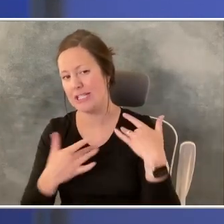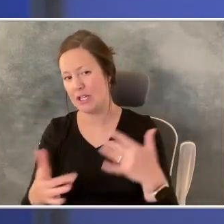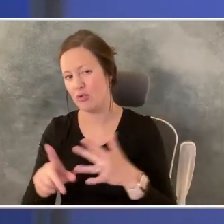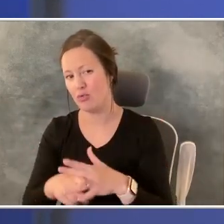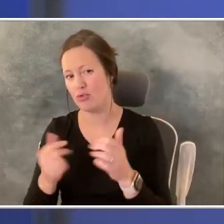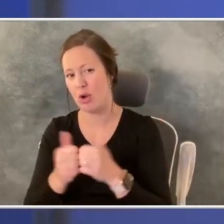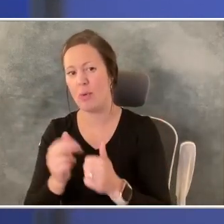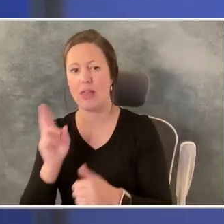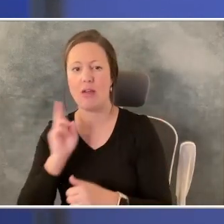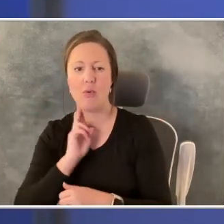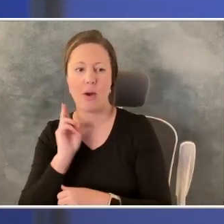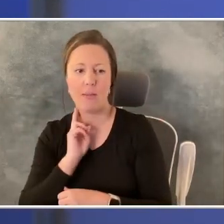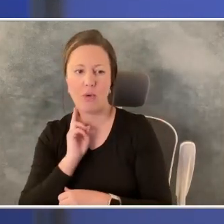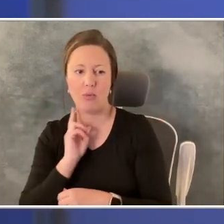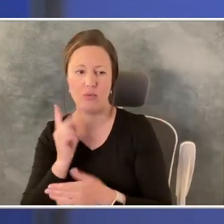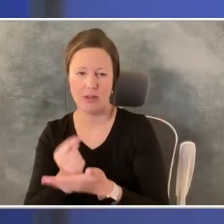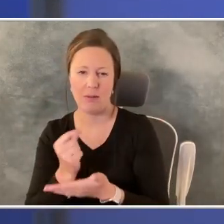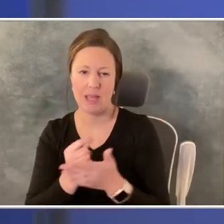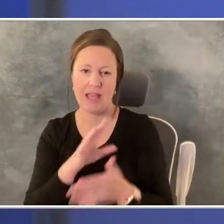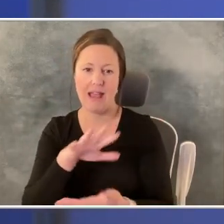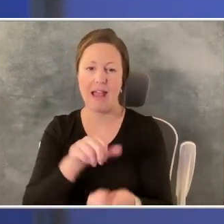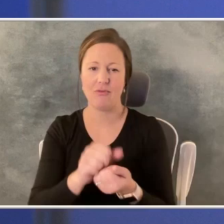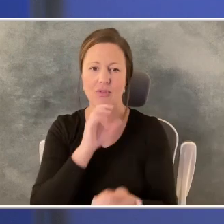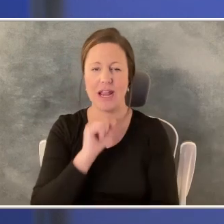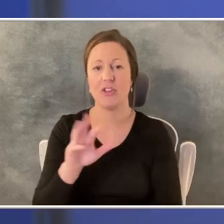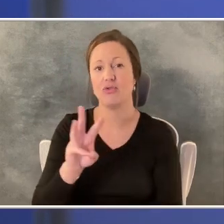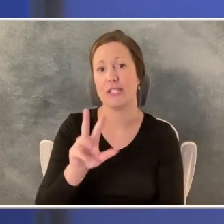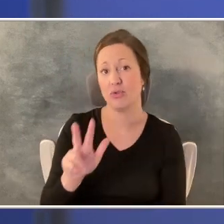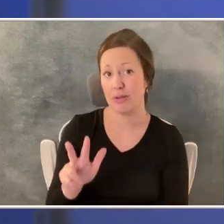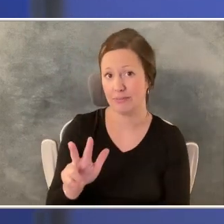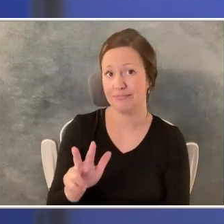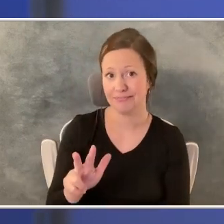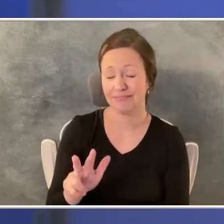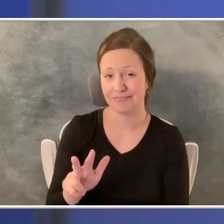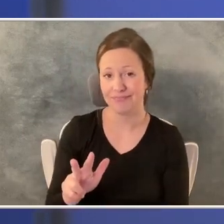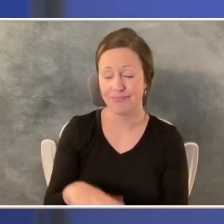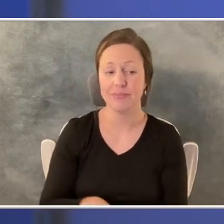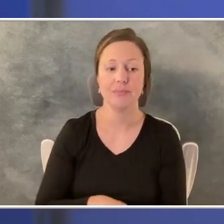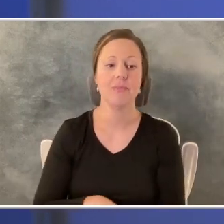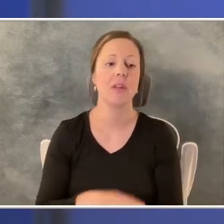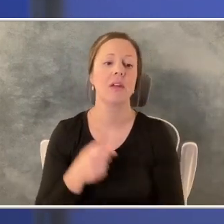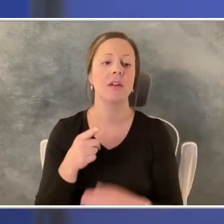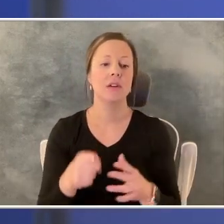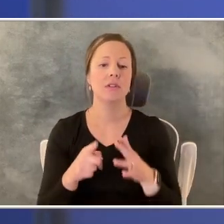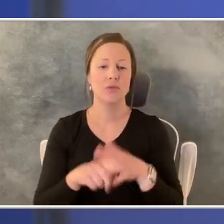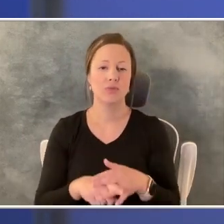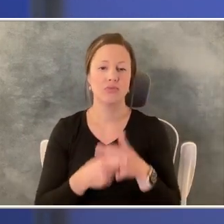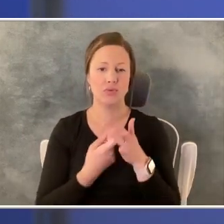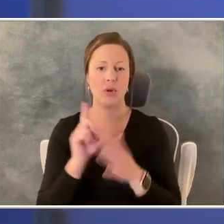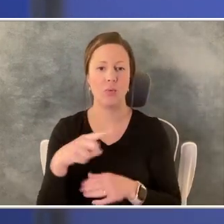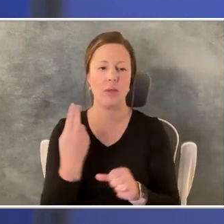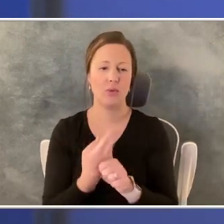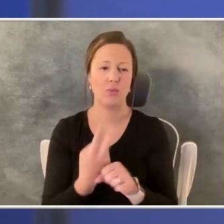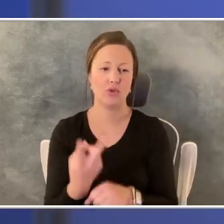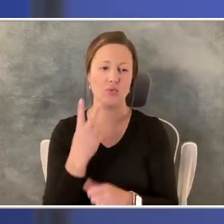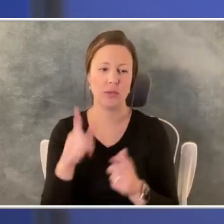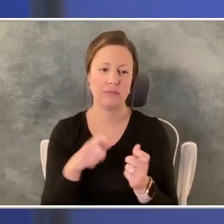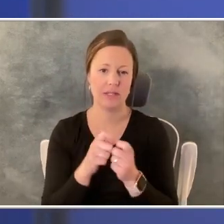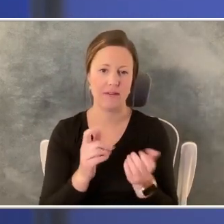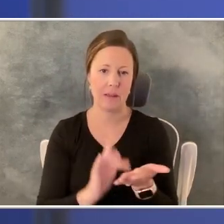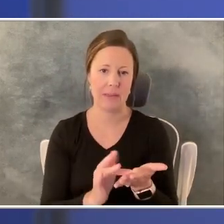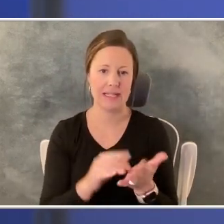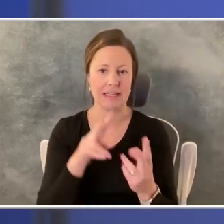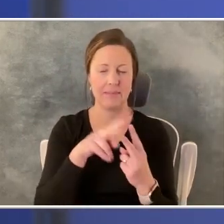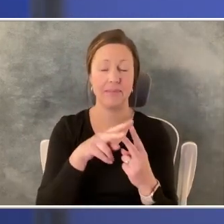63. And so when they started them on hormone therapy, they only used 2 specific medications. If you had a uterus, you